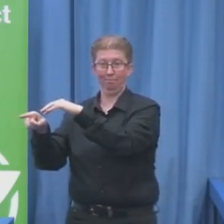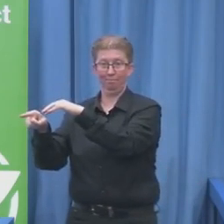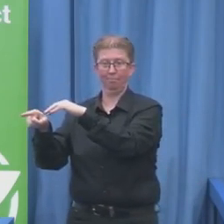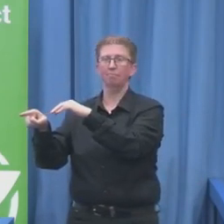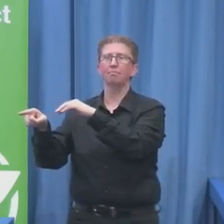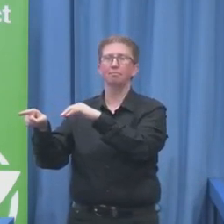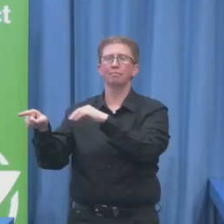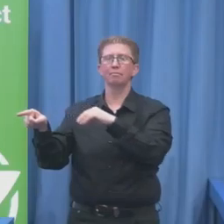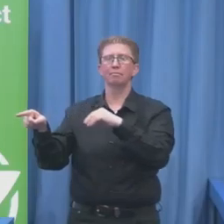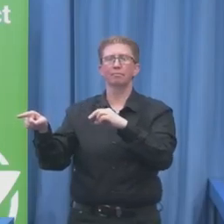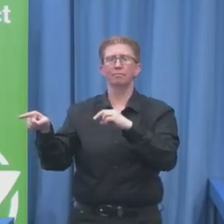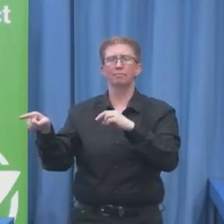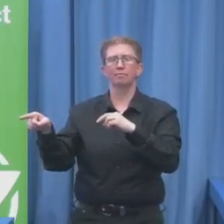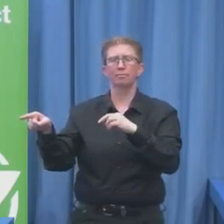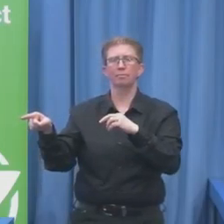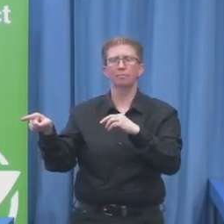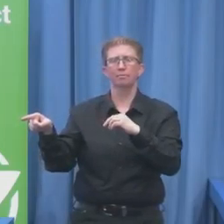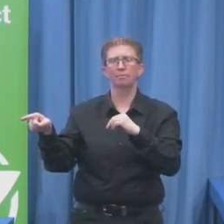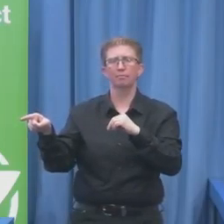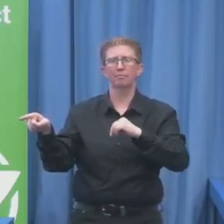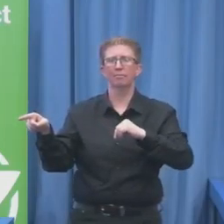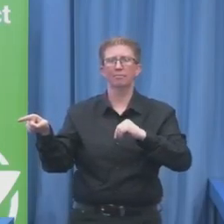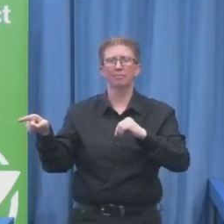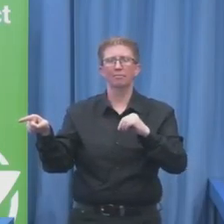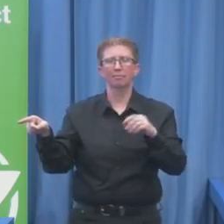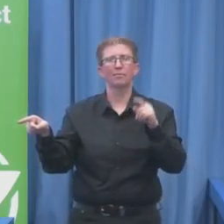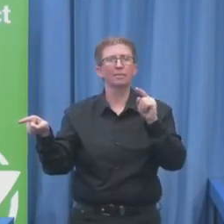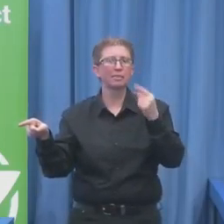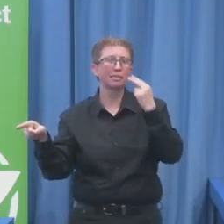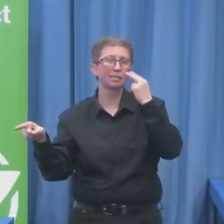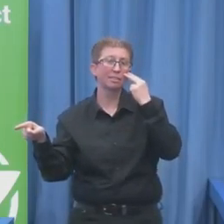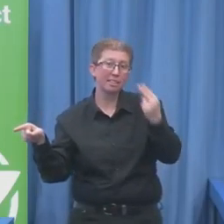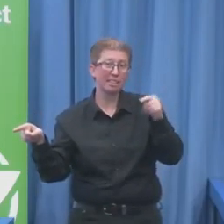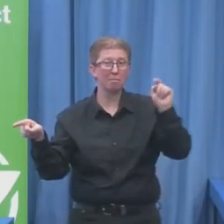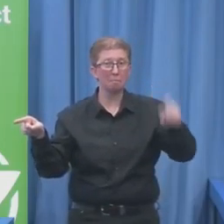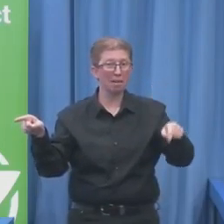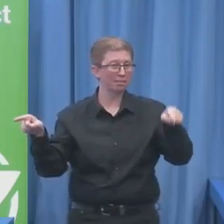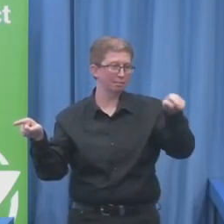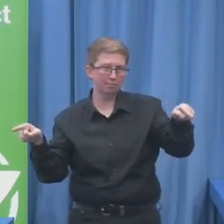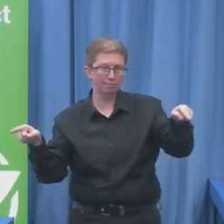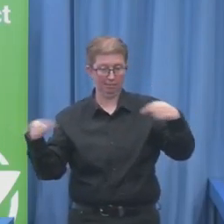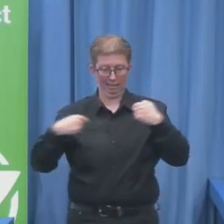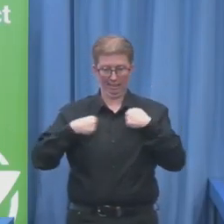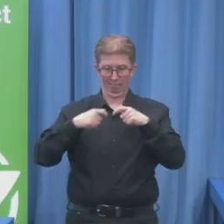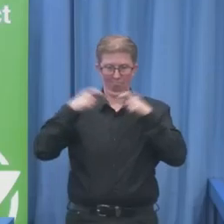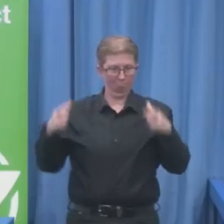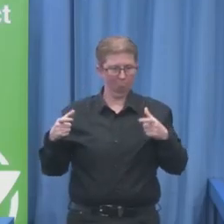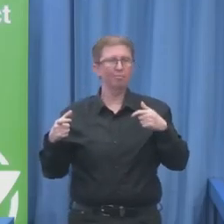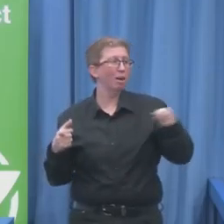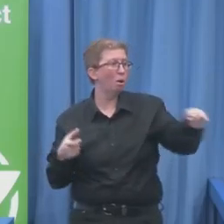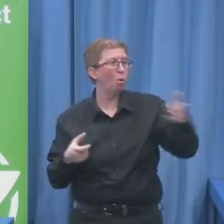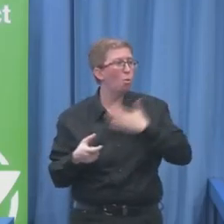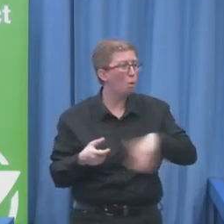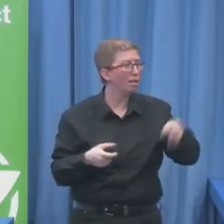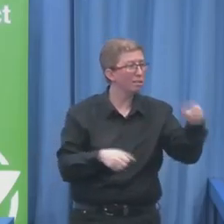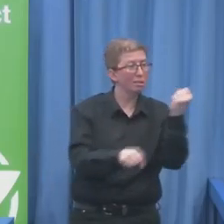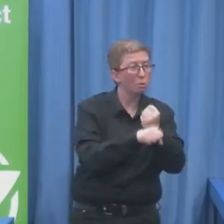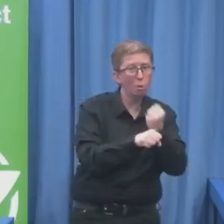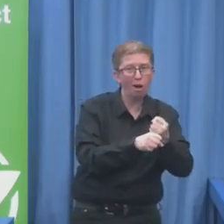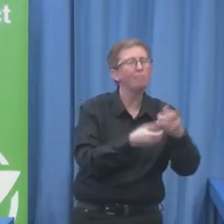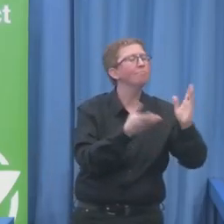My message is more people must from sheltered workshops in the open labor market, and